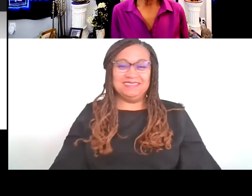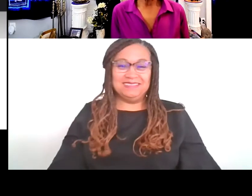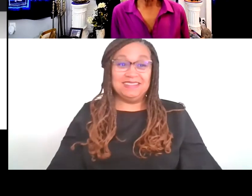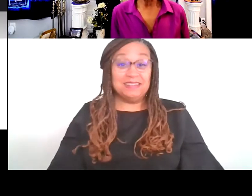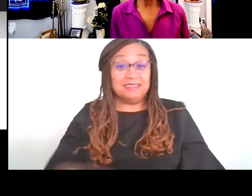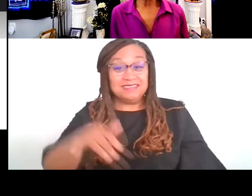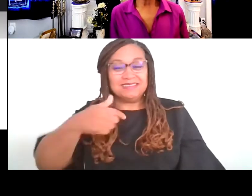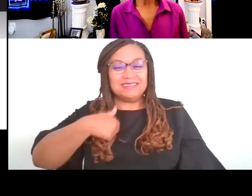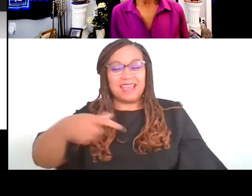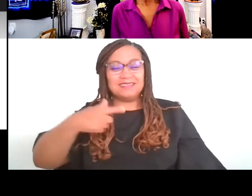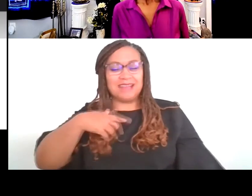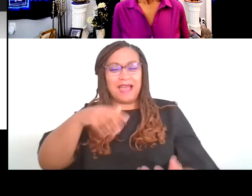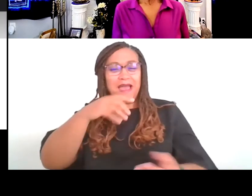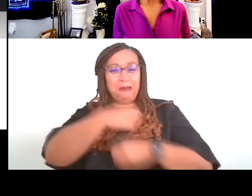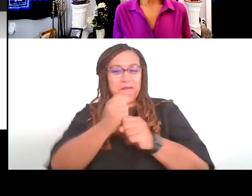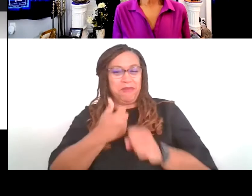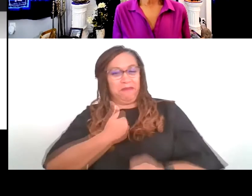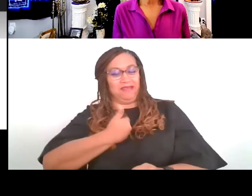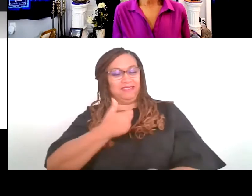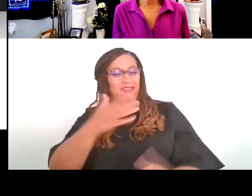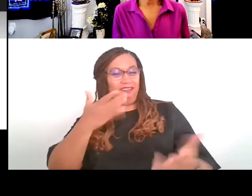Yes, I cracked myself up.